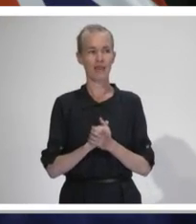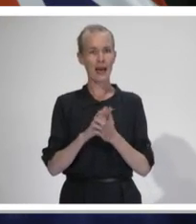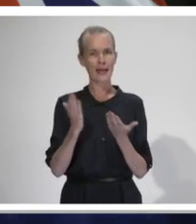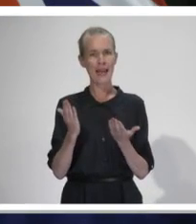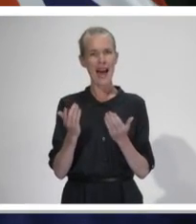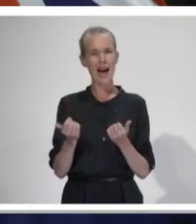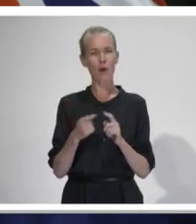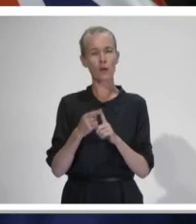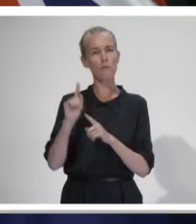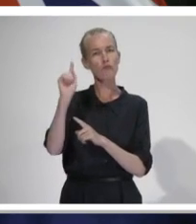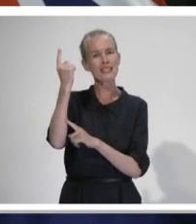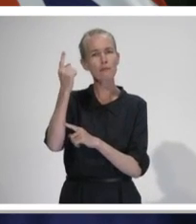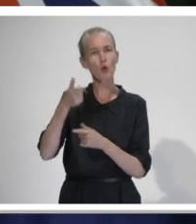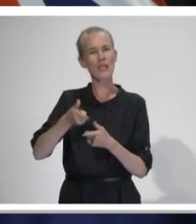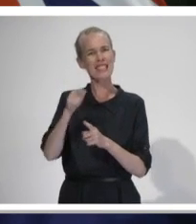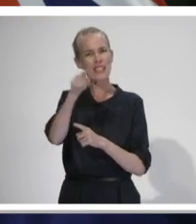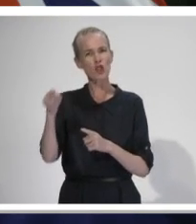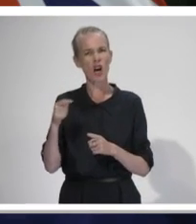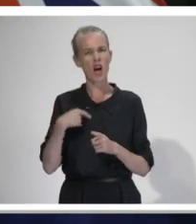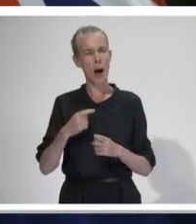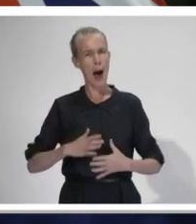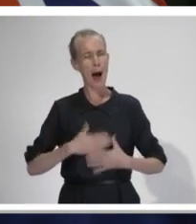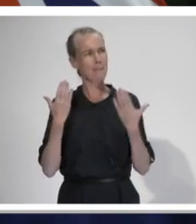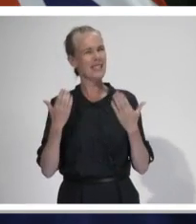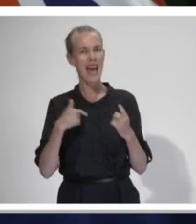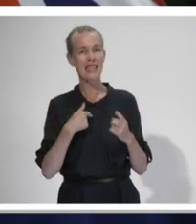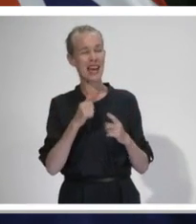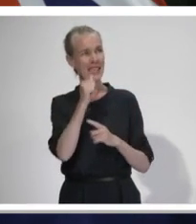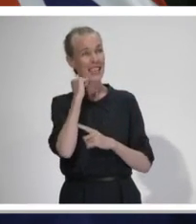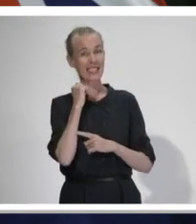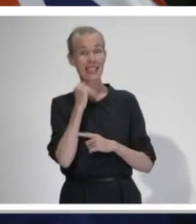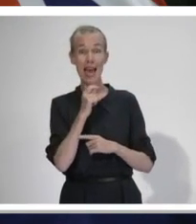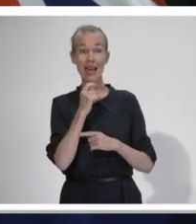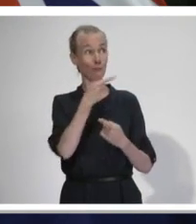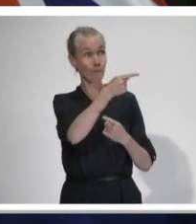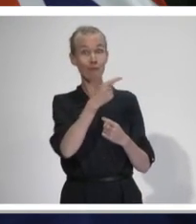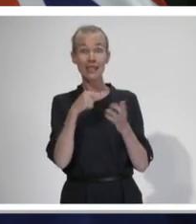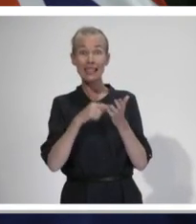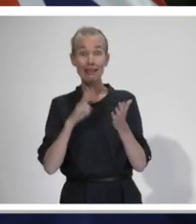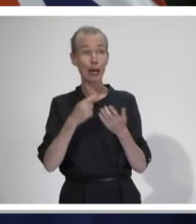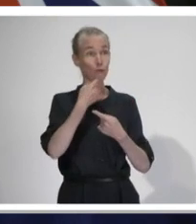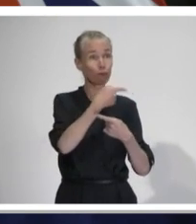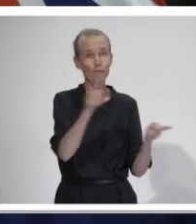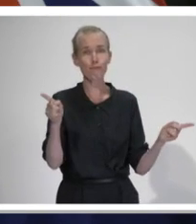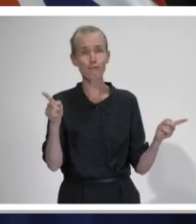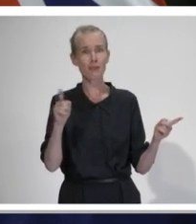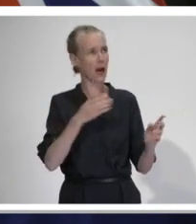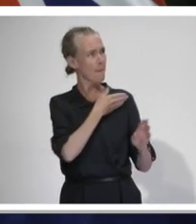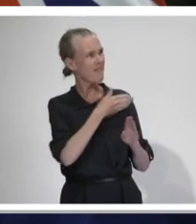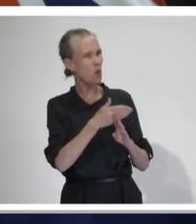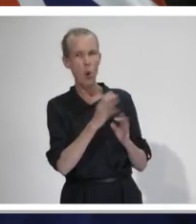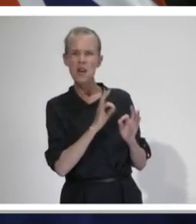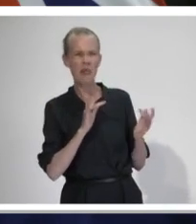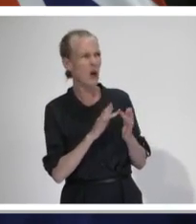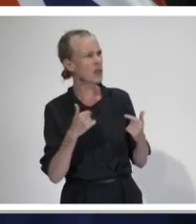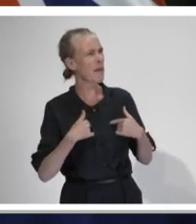weren't consulted ahead of yesterday's announcement. What is your response to that? I think it's really important to remember that at any point that we do make